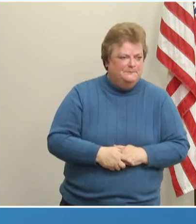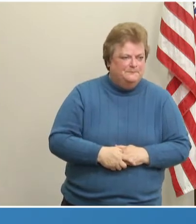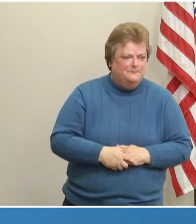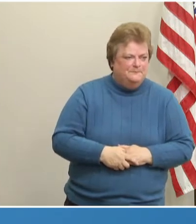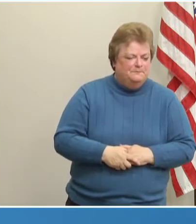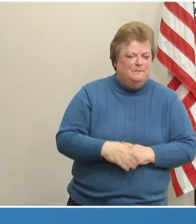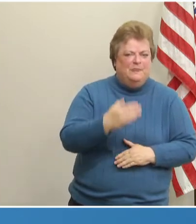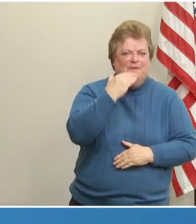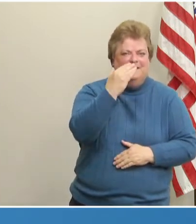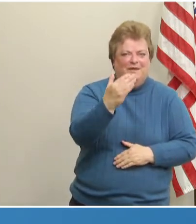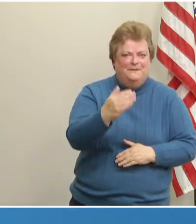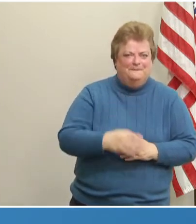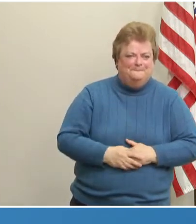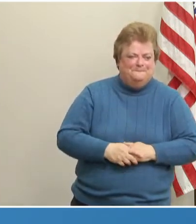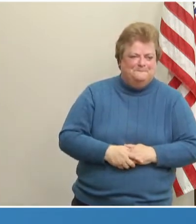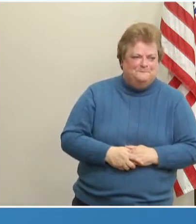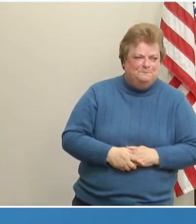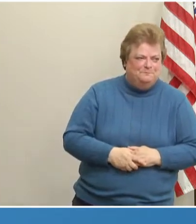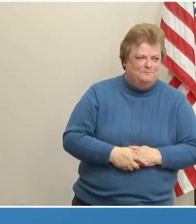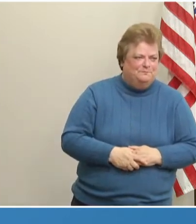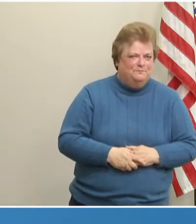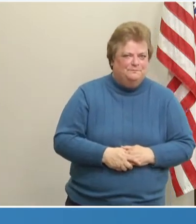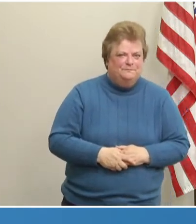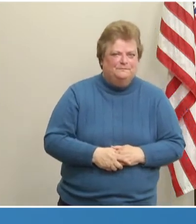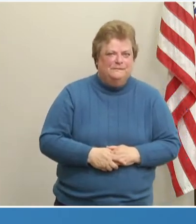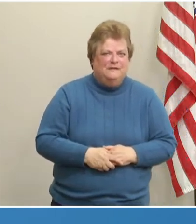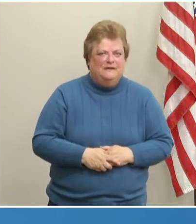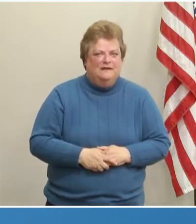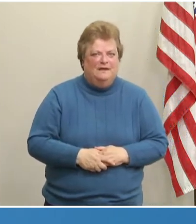Okay, thank you.